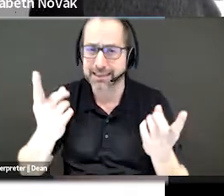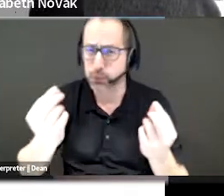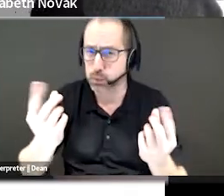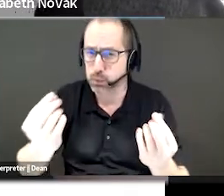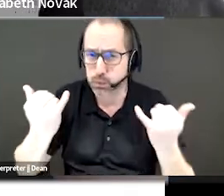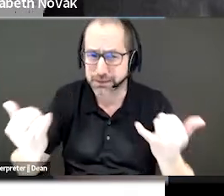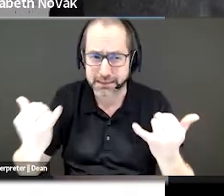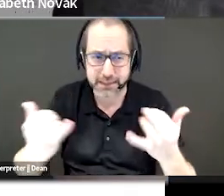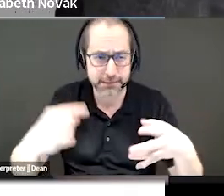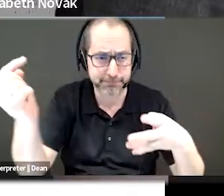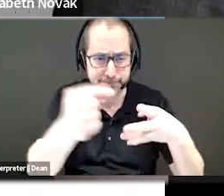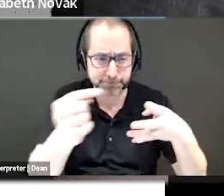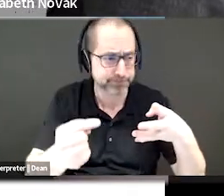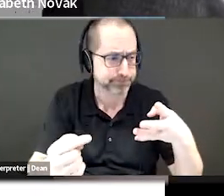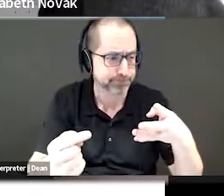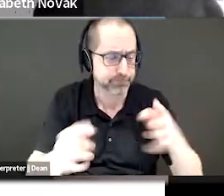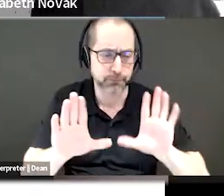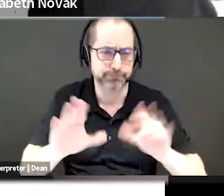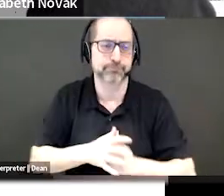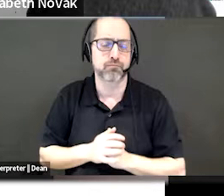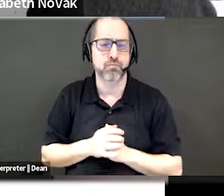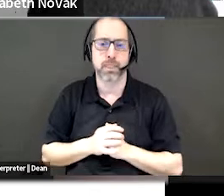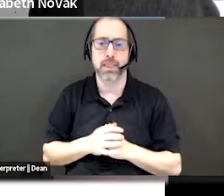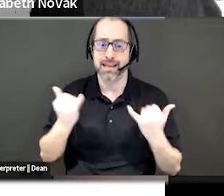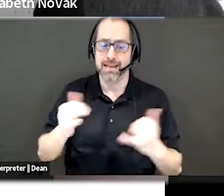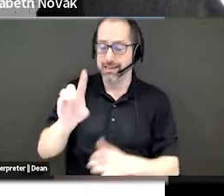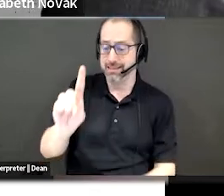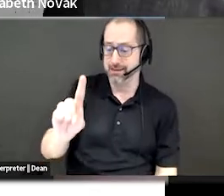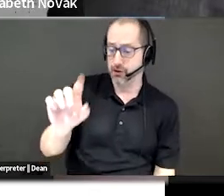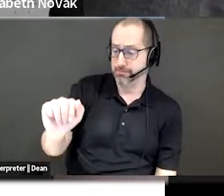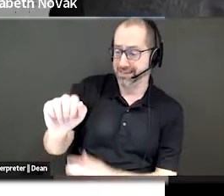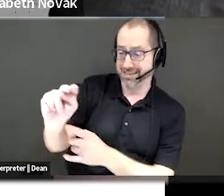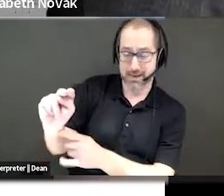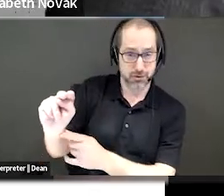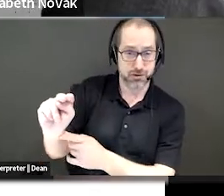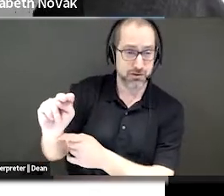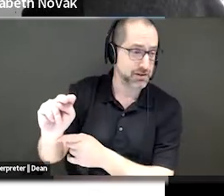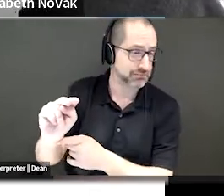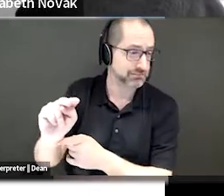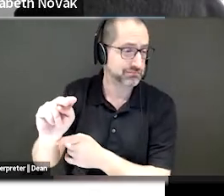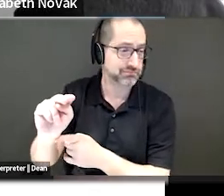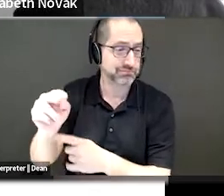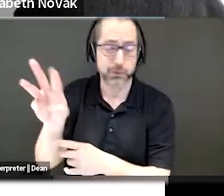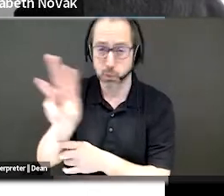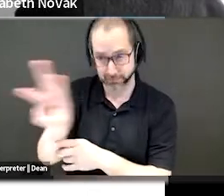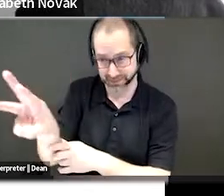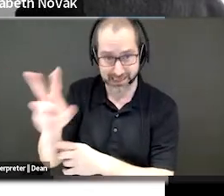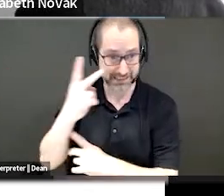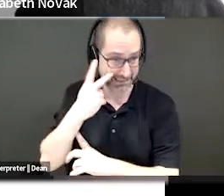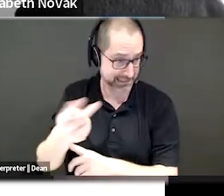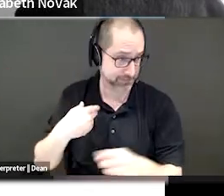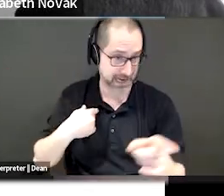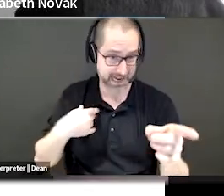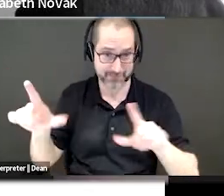breakdown of what the Discoverability Network is, our website address is right up above at the top